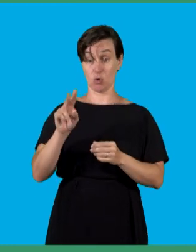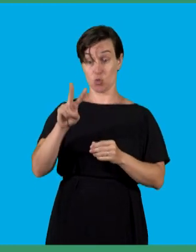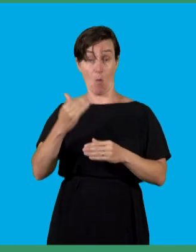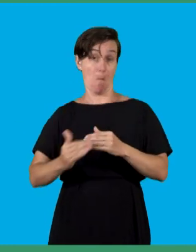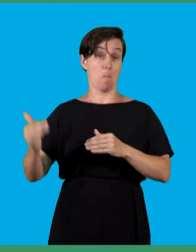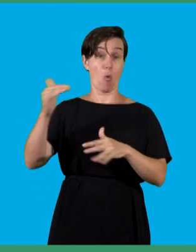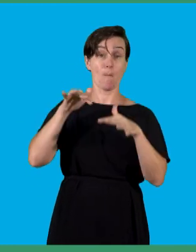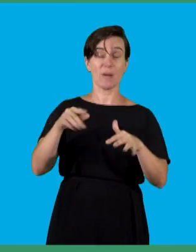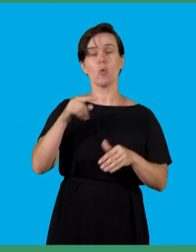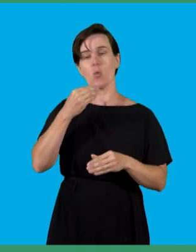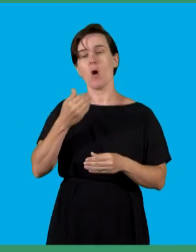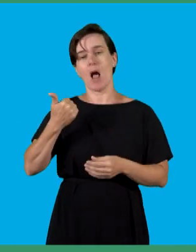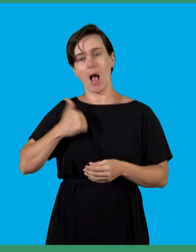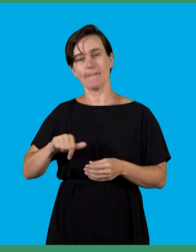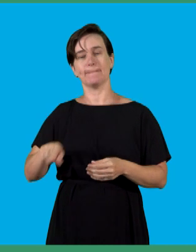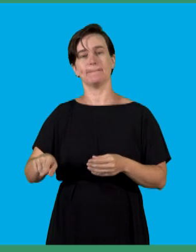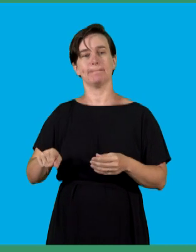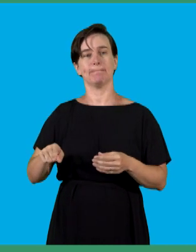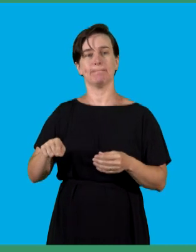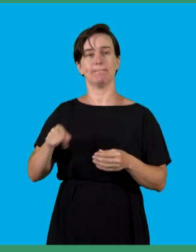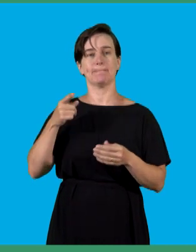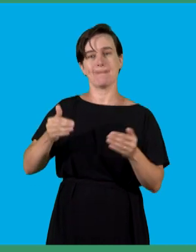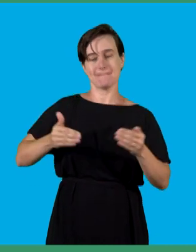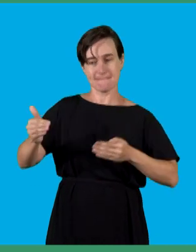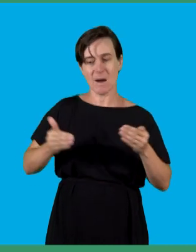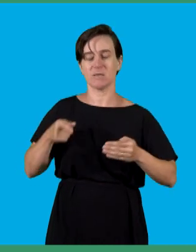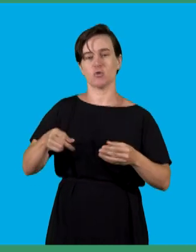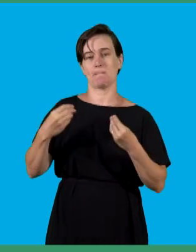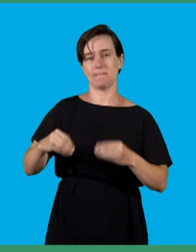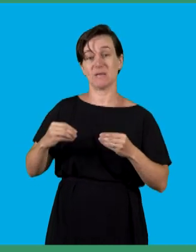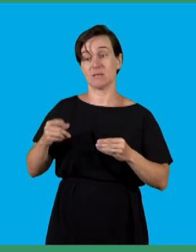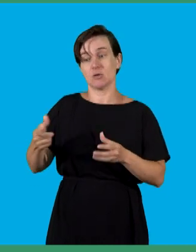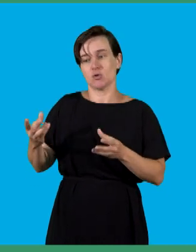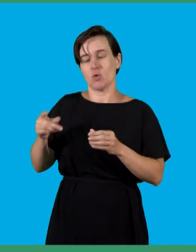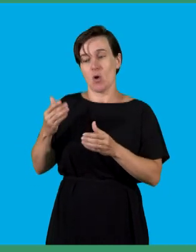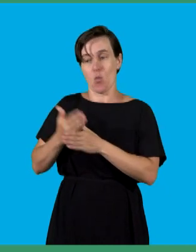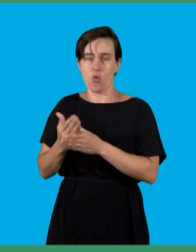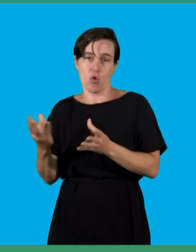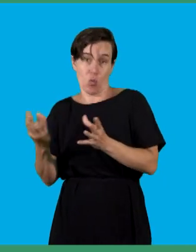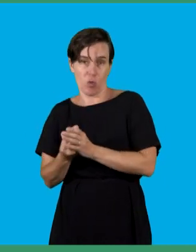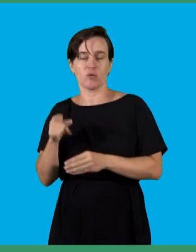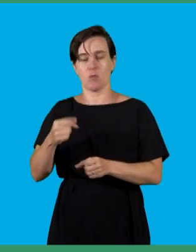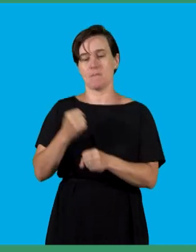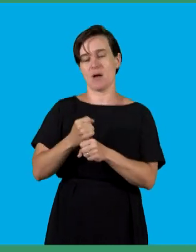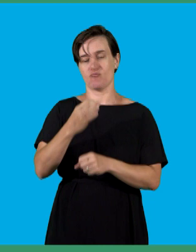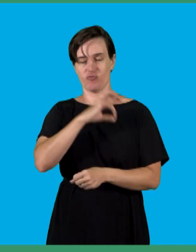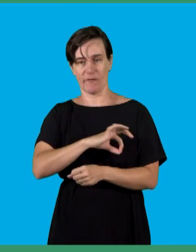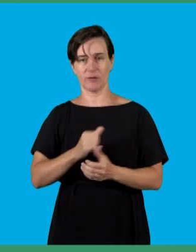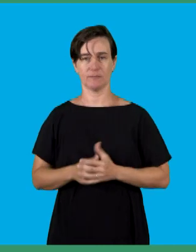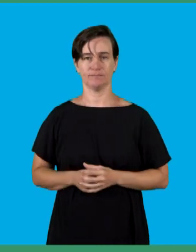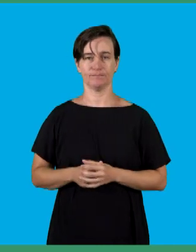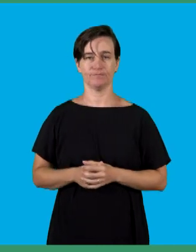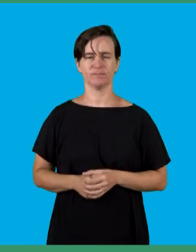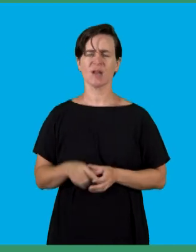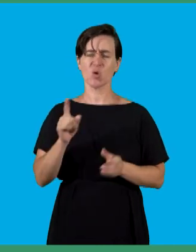individuals who would like to manage and operate a business together in order to make a profit. Now, let's look